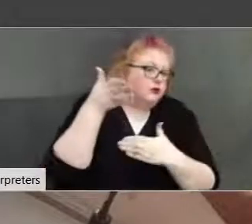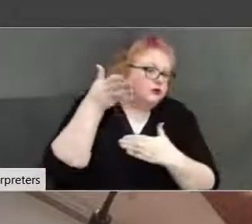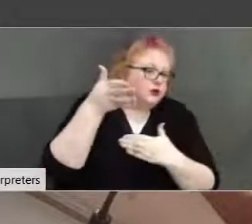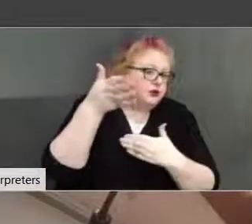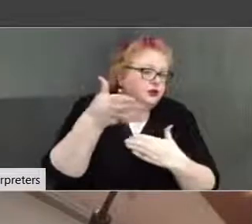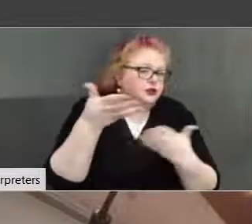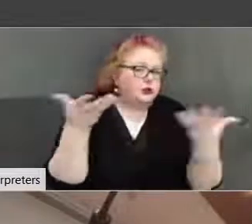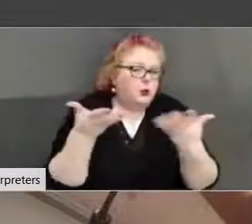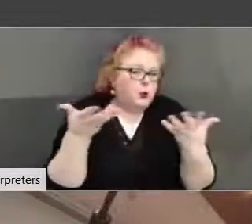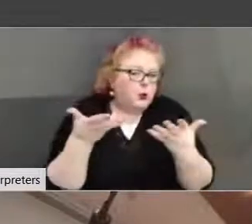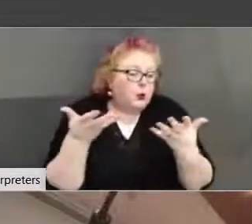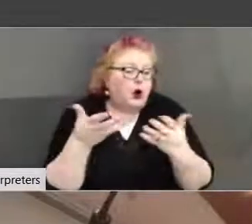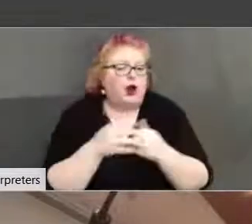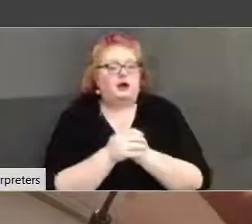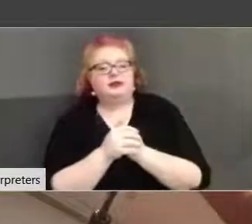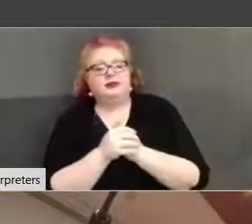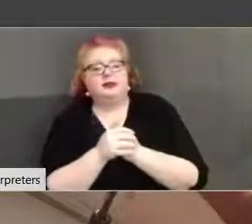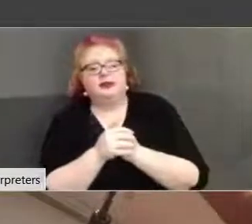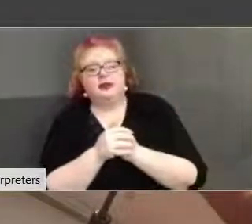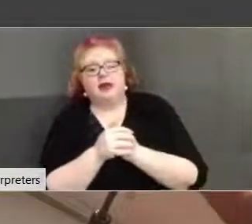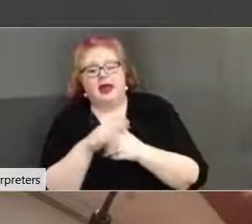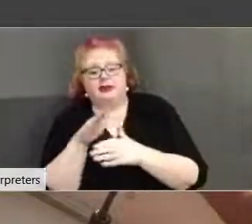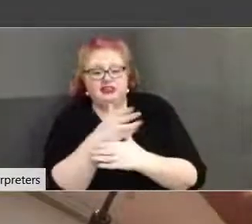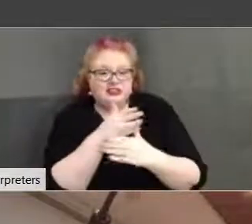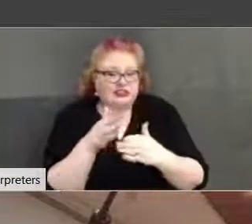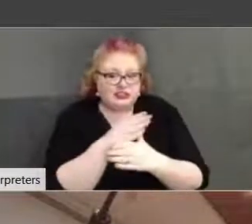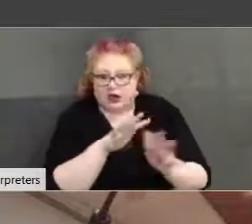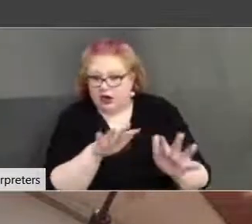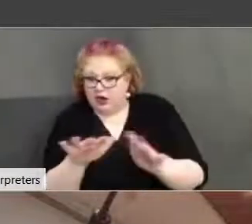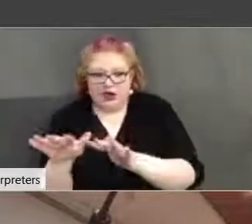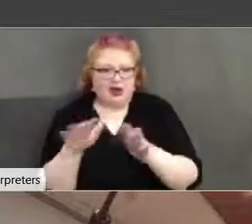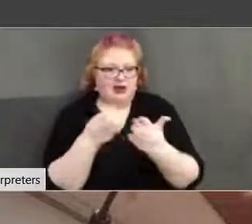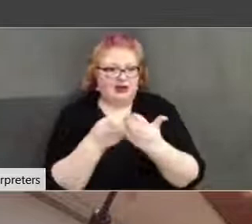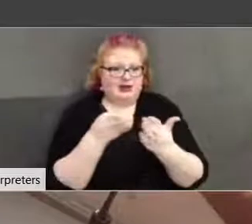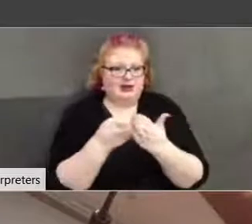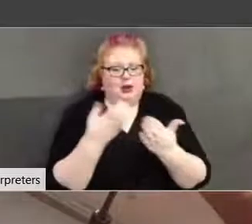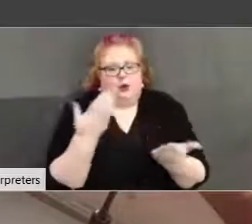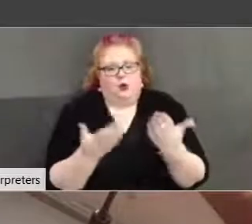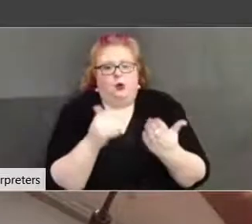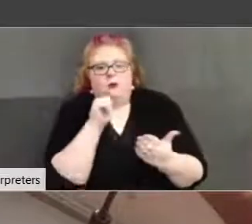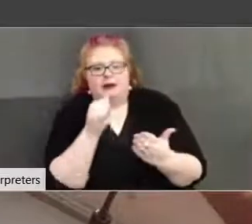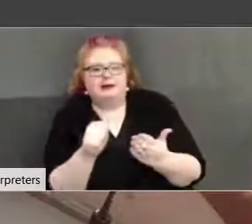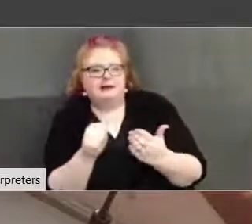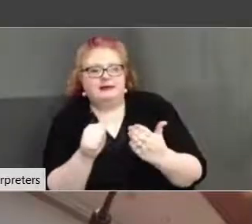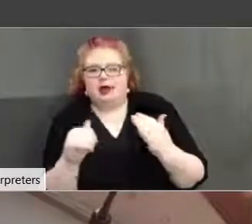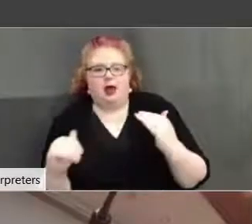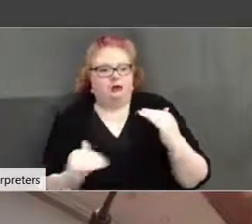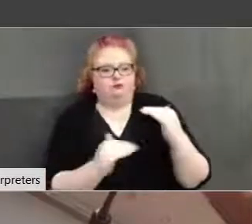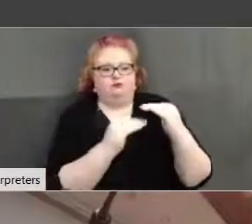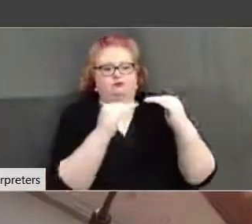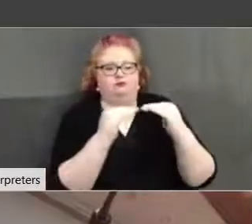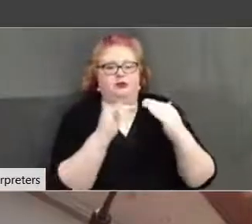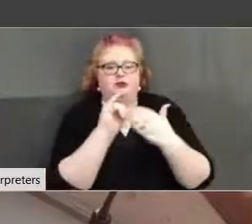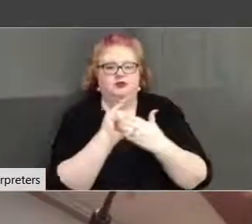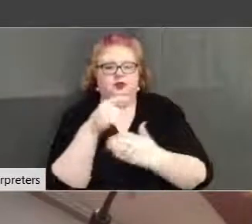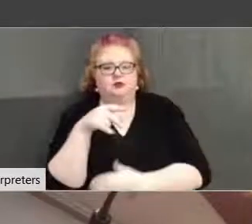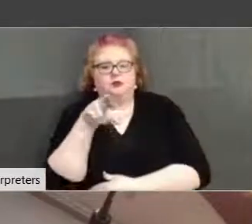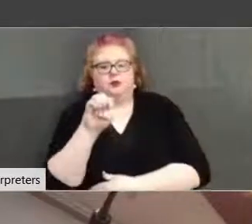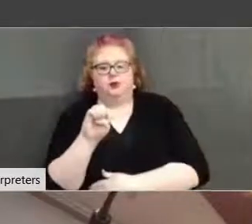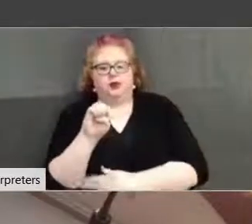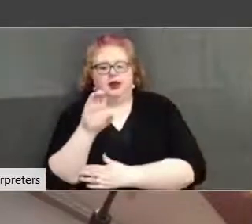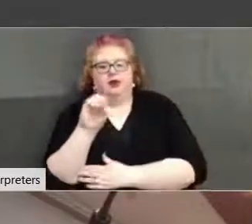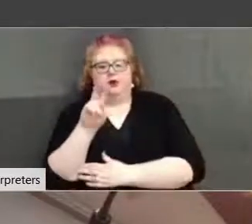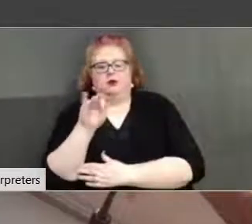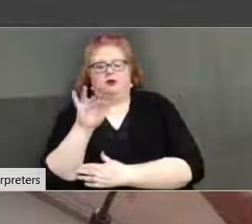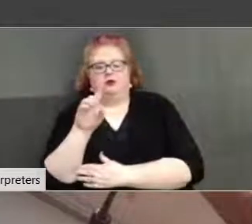reach pre-COVID-19 levels from an economic standpoint. Quite frankly, we're probably in an economic recession right now, that we